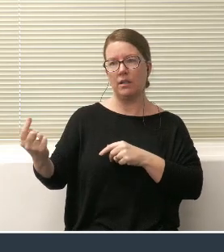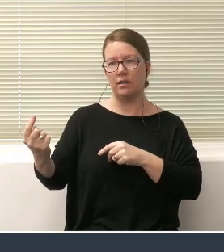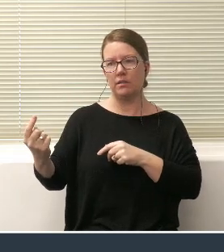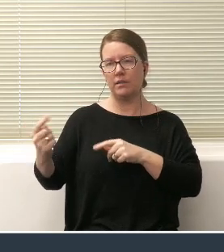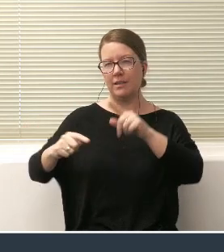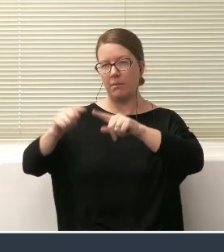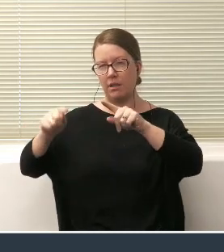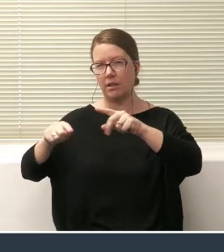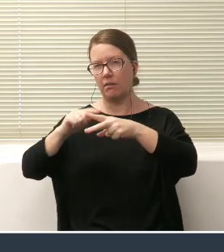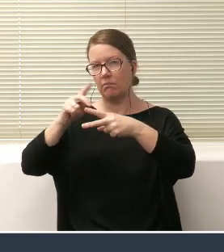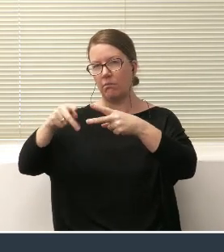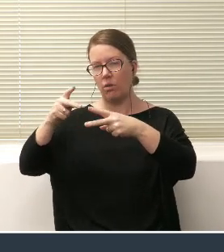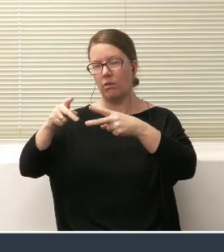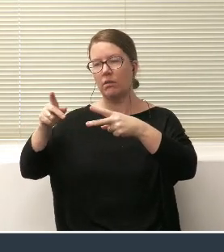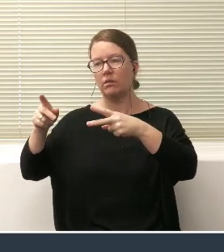independent. So